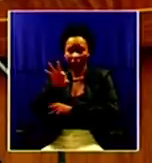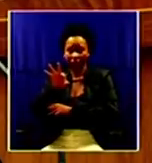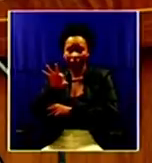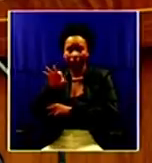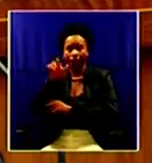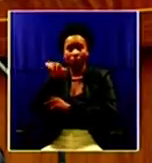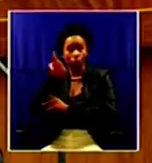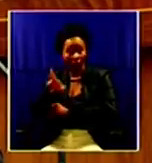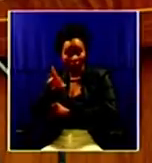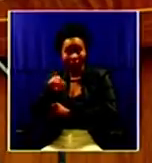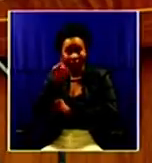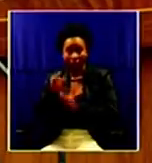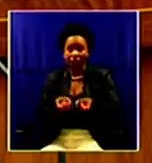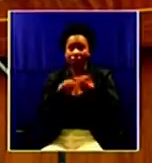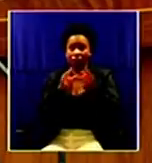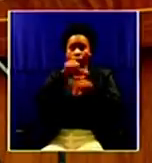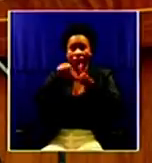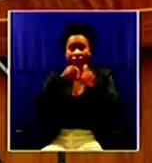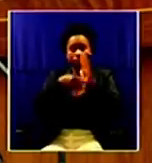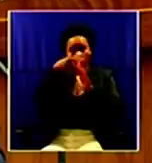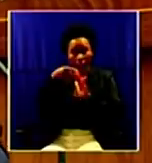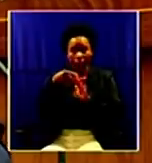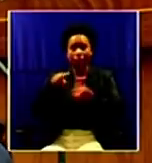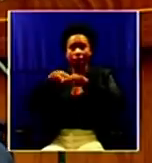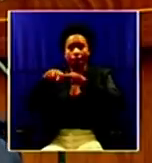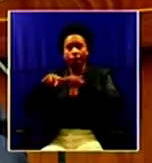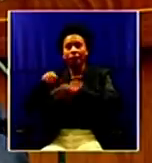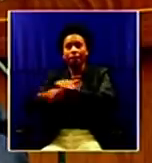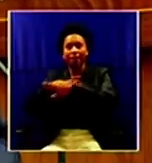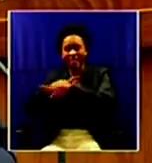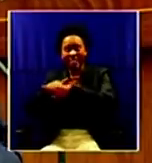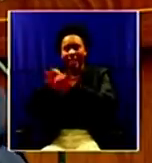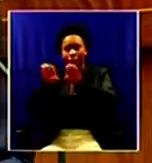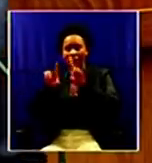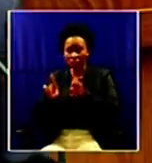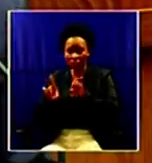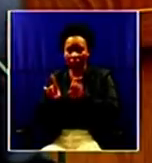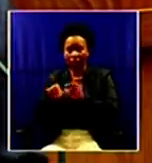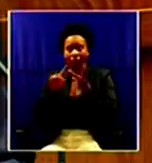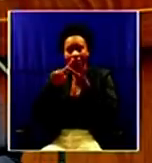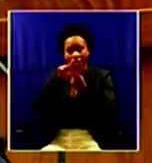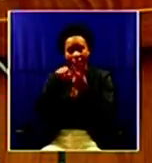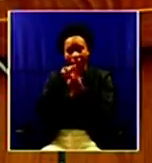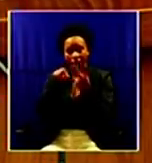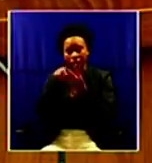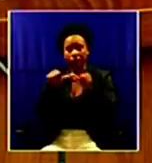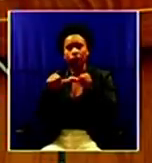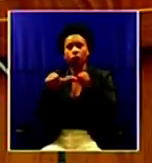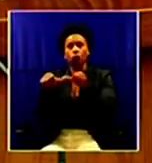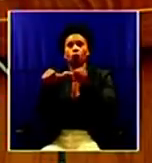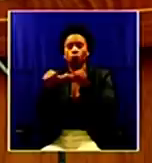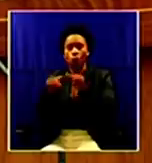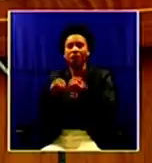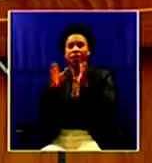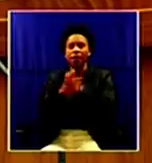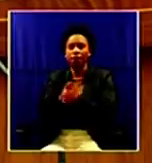Social Development and Basic Education to continue rolling out free sanitary towels for